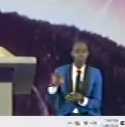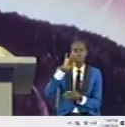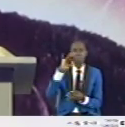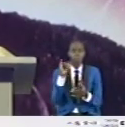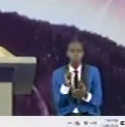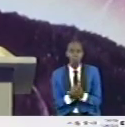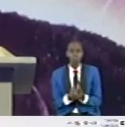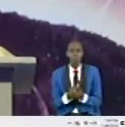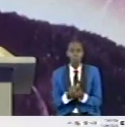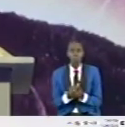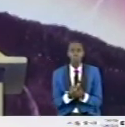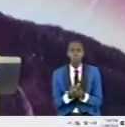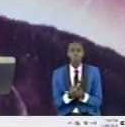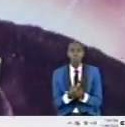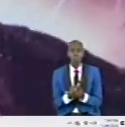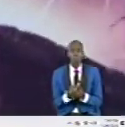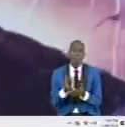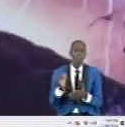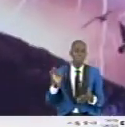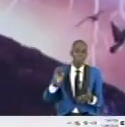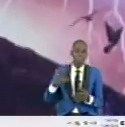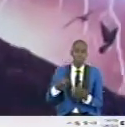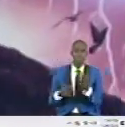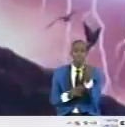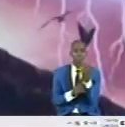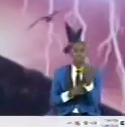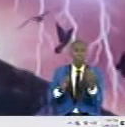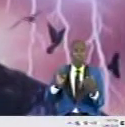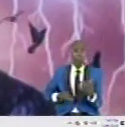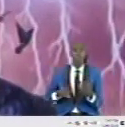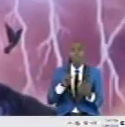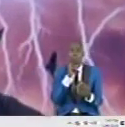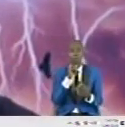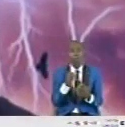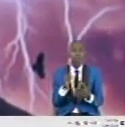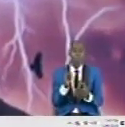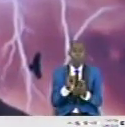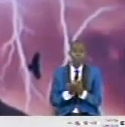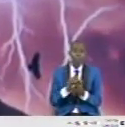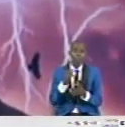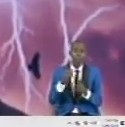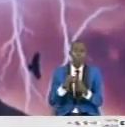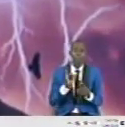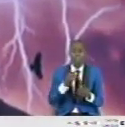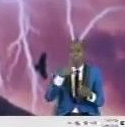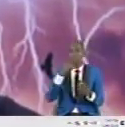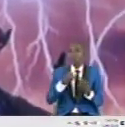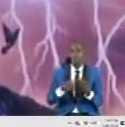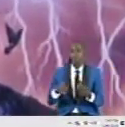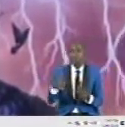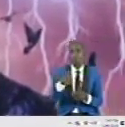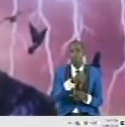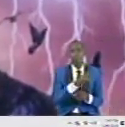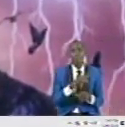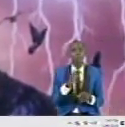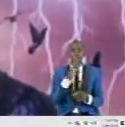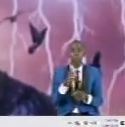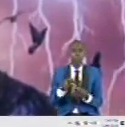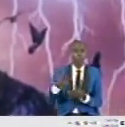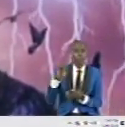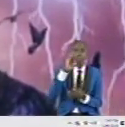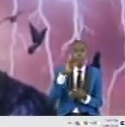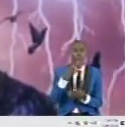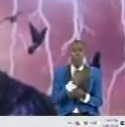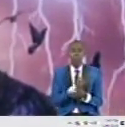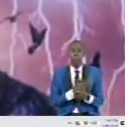profited nothing that was that I speak unto you yes spirit and their life